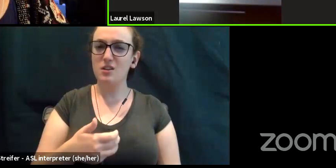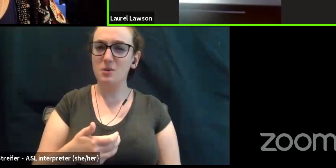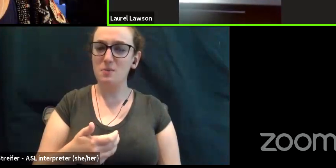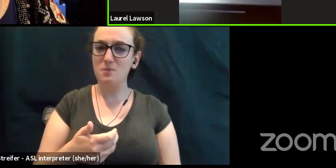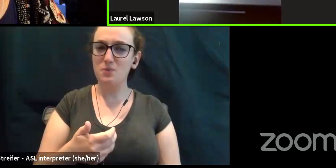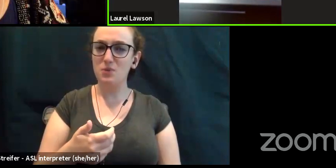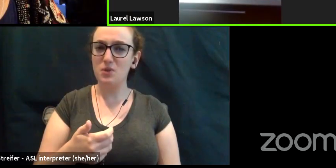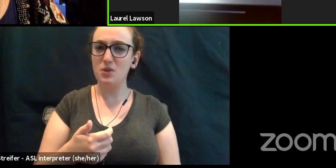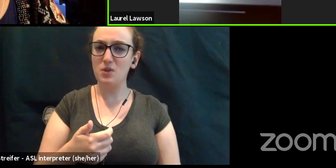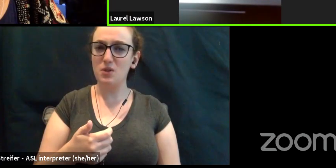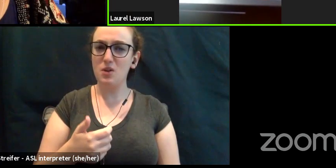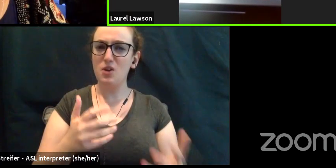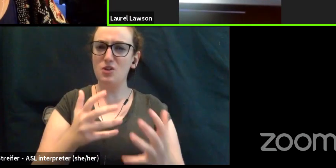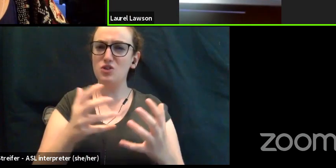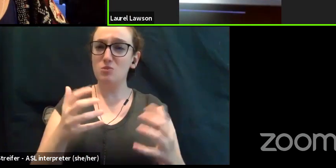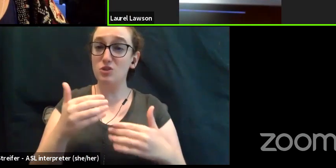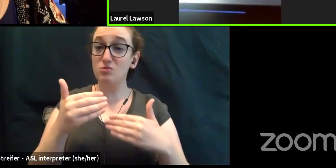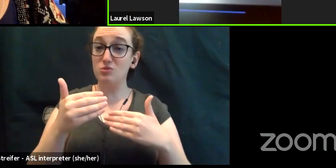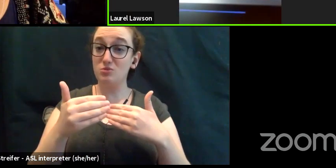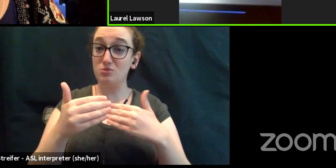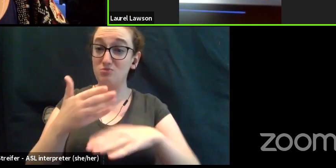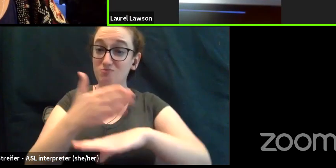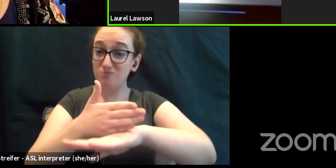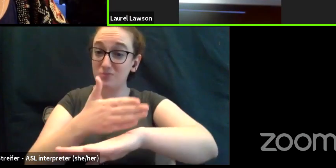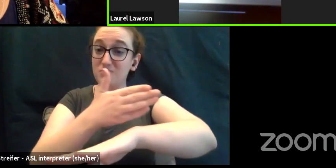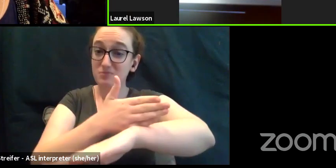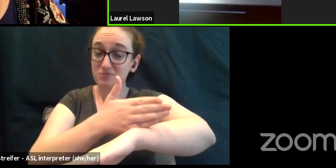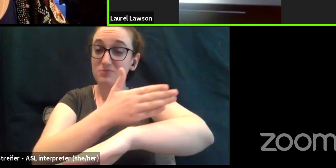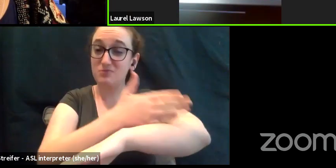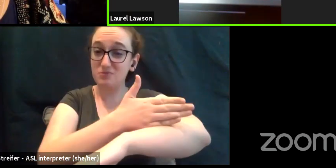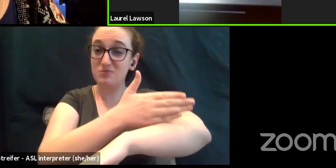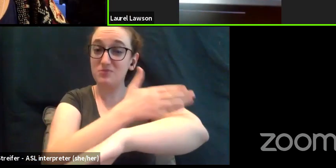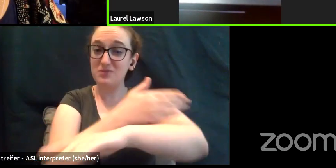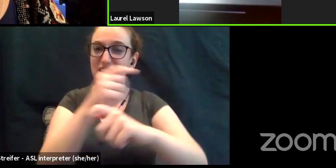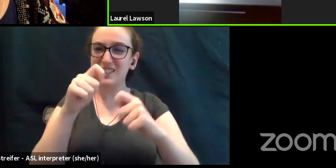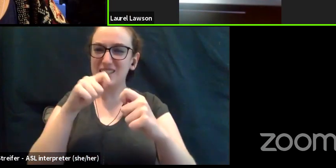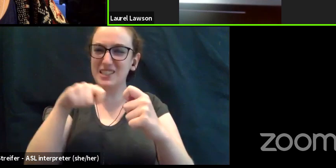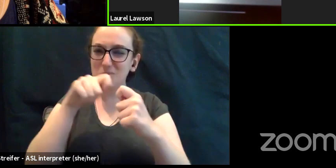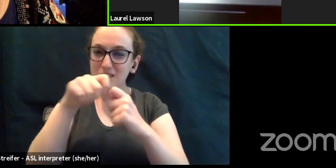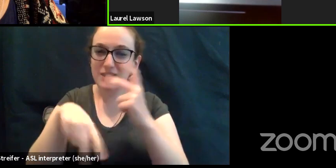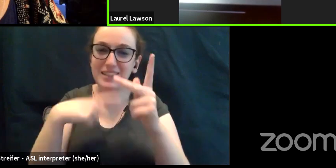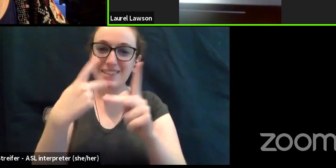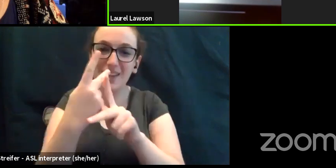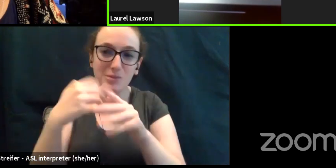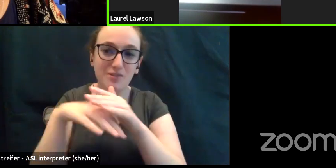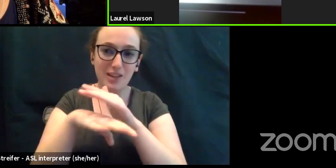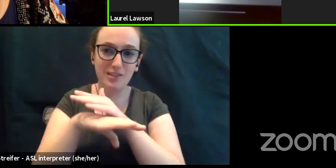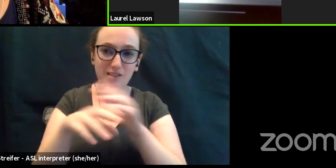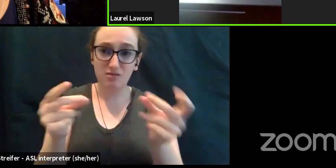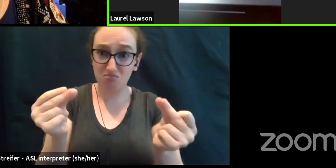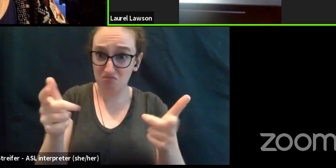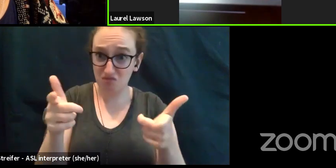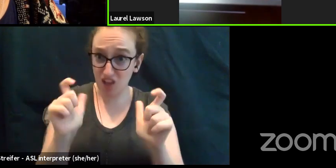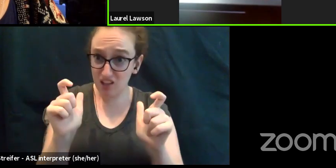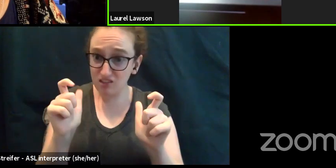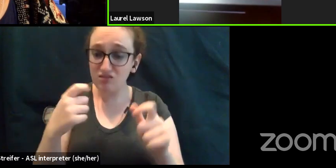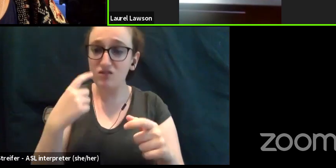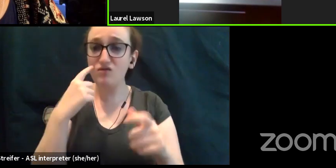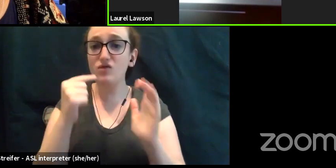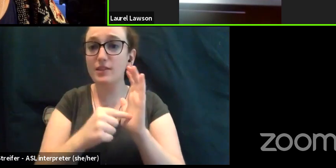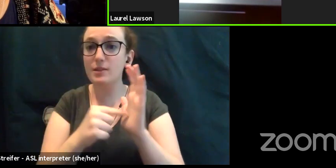we have seen so much progress in certain kinds of access so quickly. Remote access